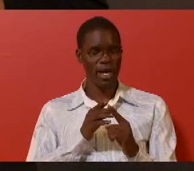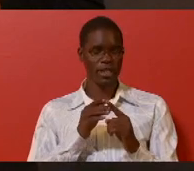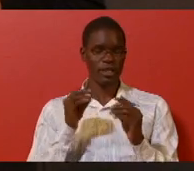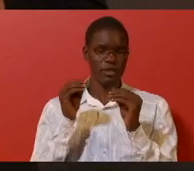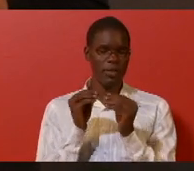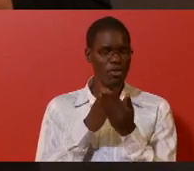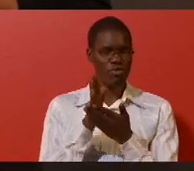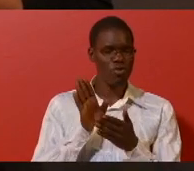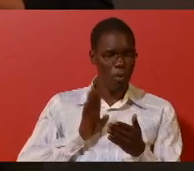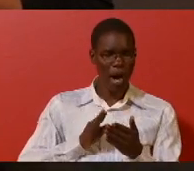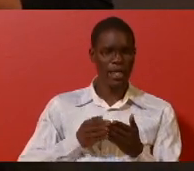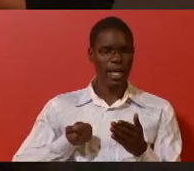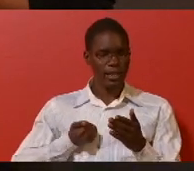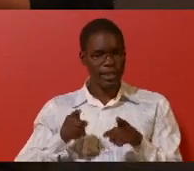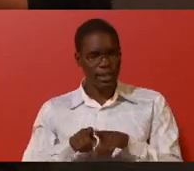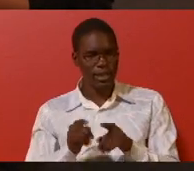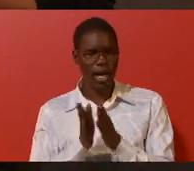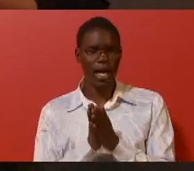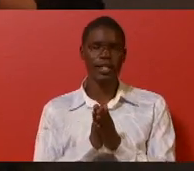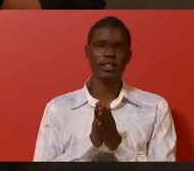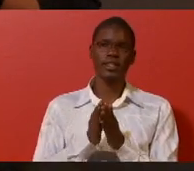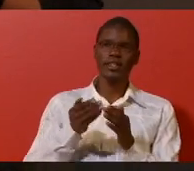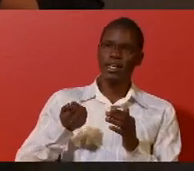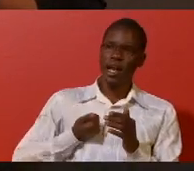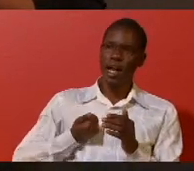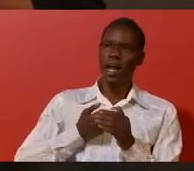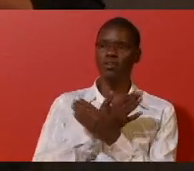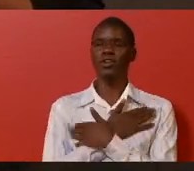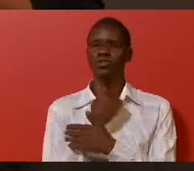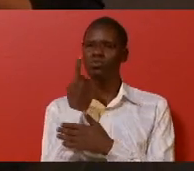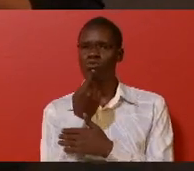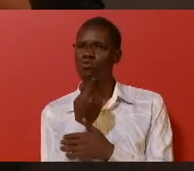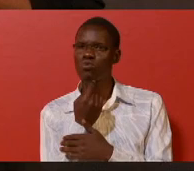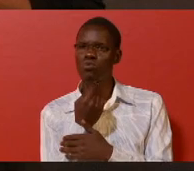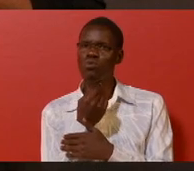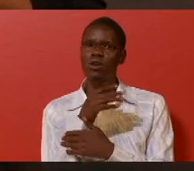or girlfriends, where would our husband go to get his needs met?